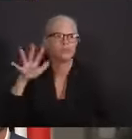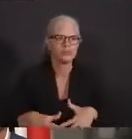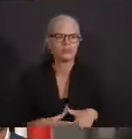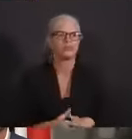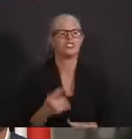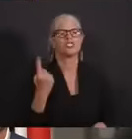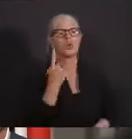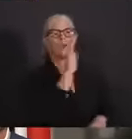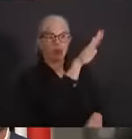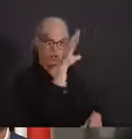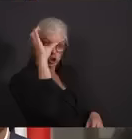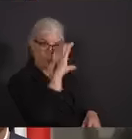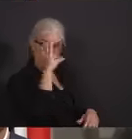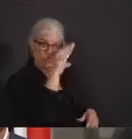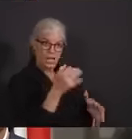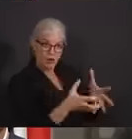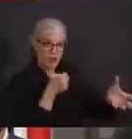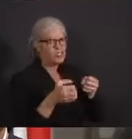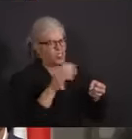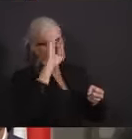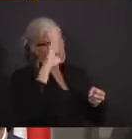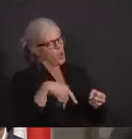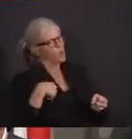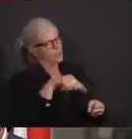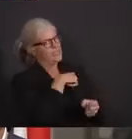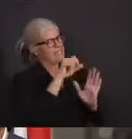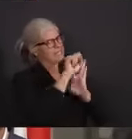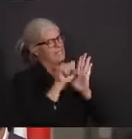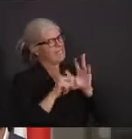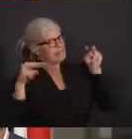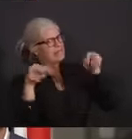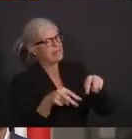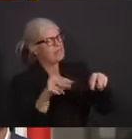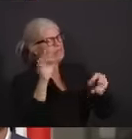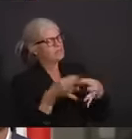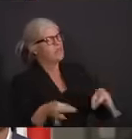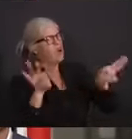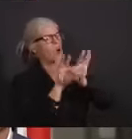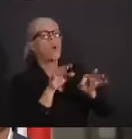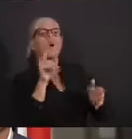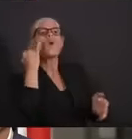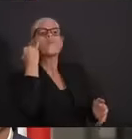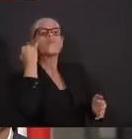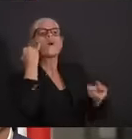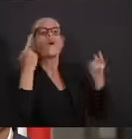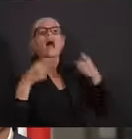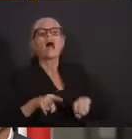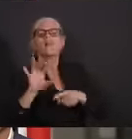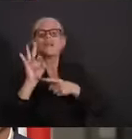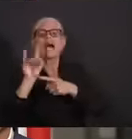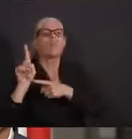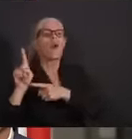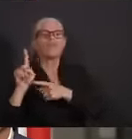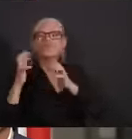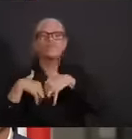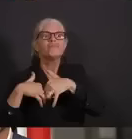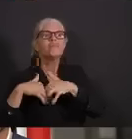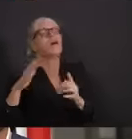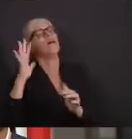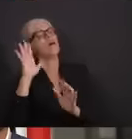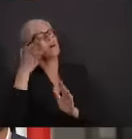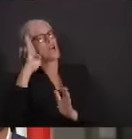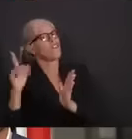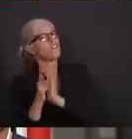I know it's a big emphasis for the state. What happens if 911 goes down, God forbid, or cell towers go